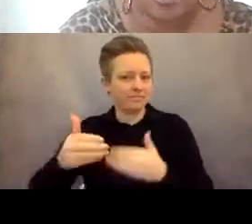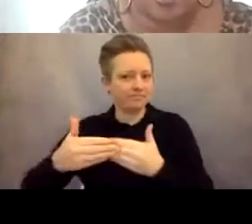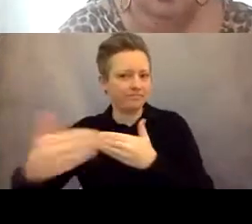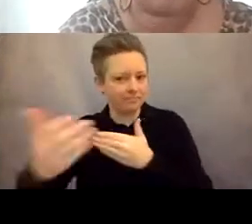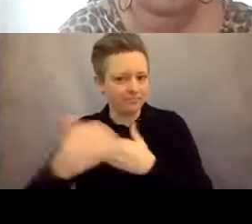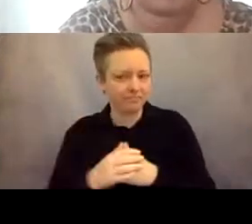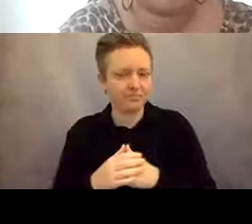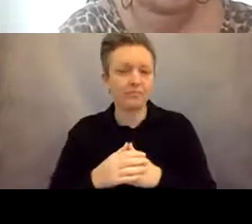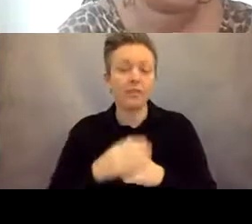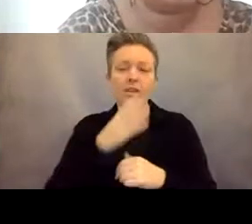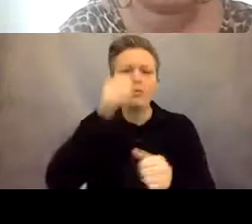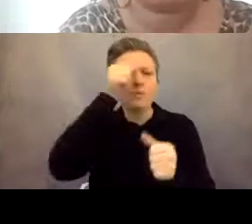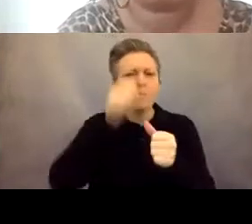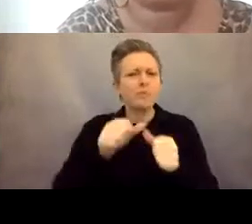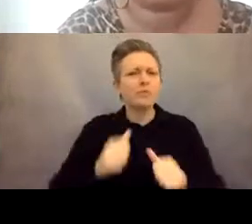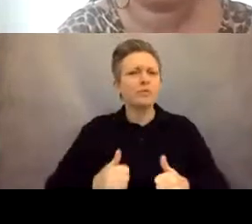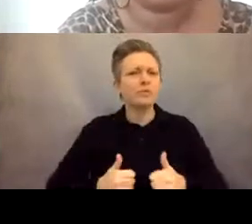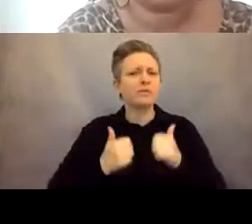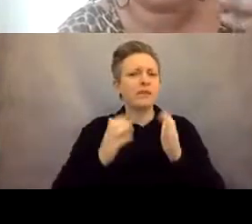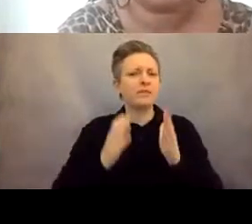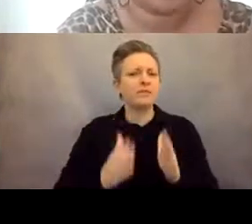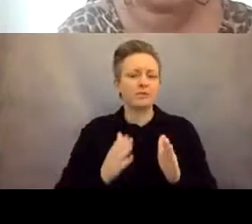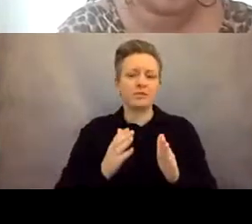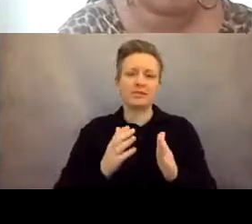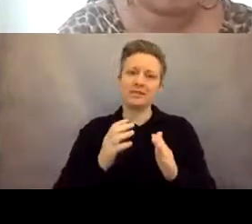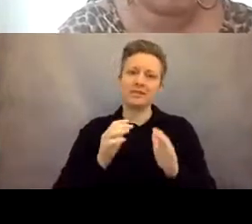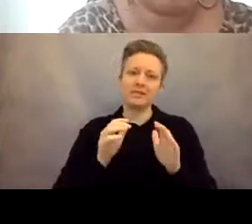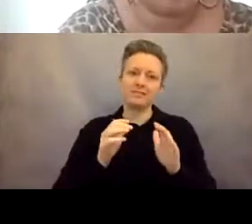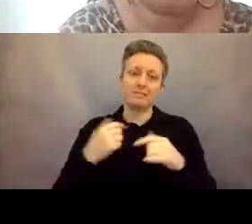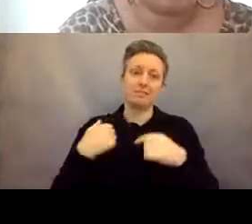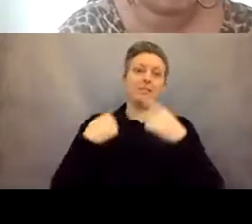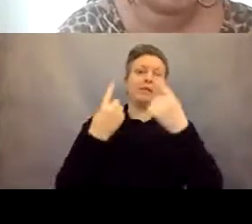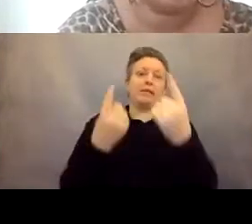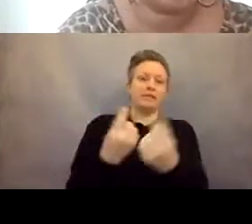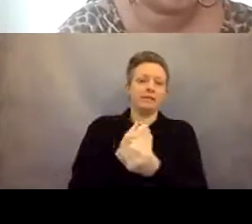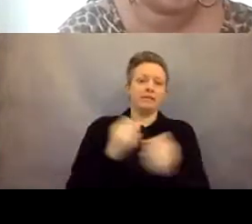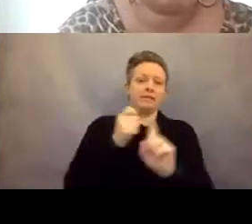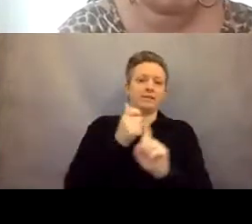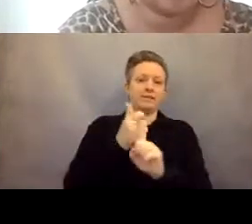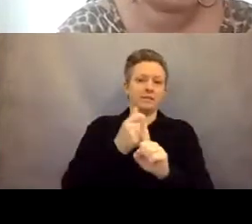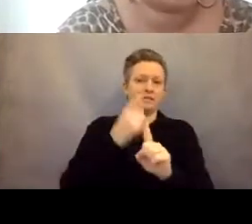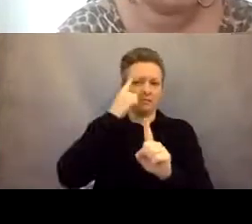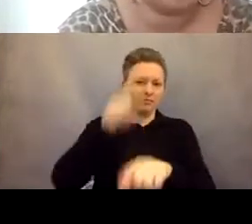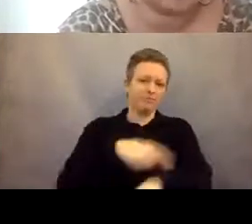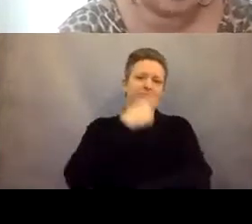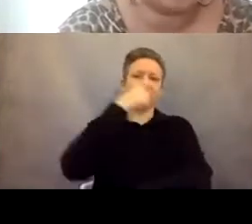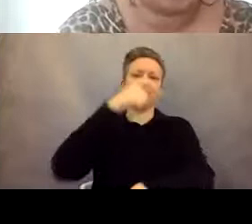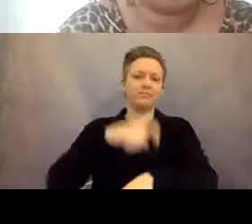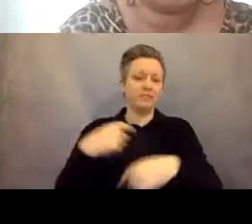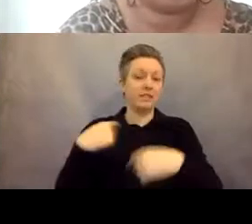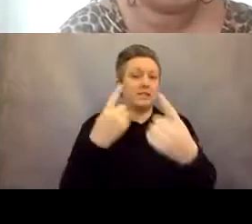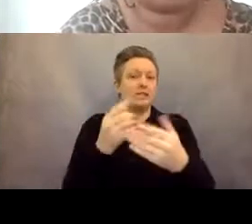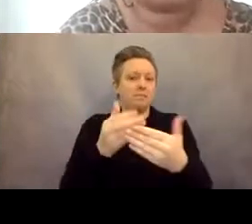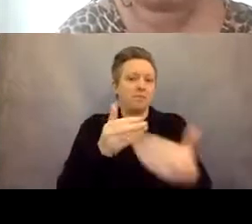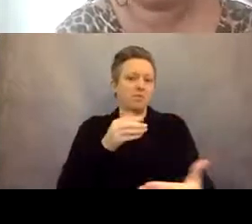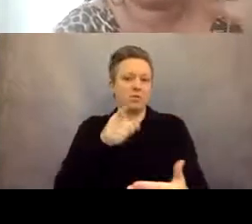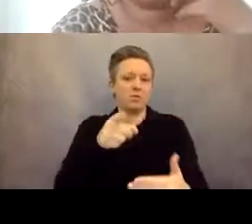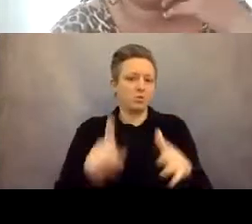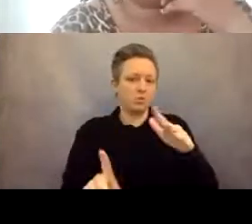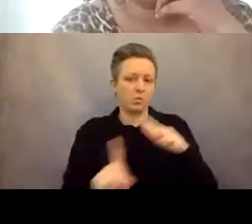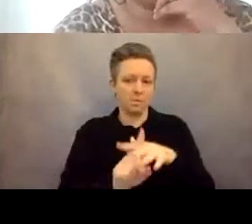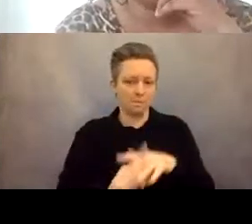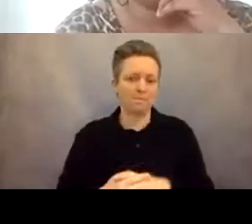saving themselves since before they met you. And so to take that away from them is actually really not survivor-centered at